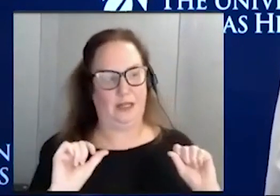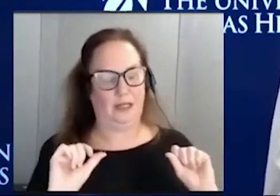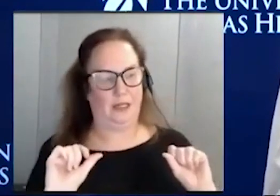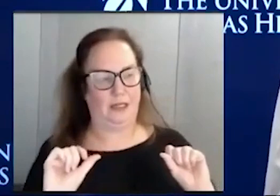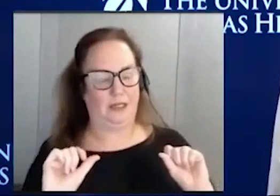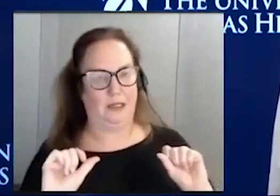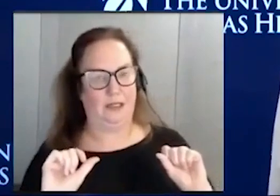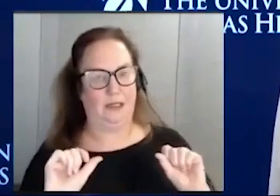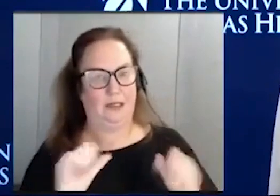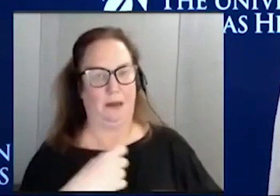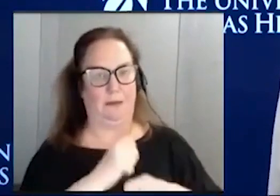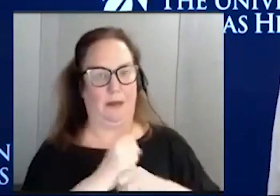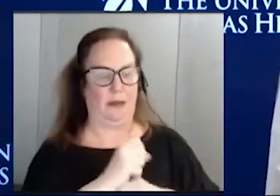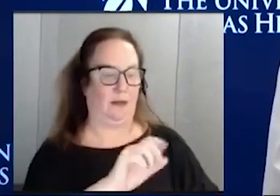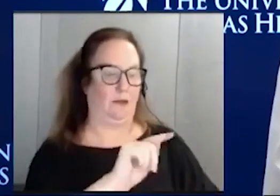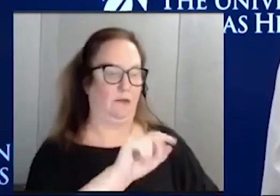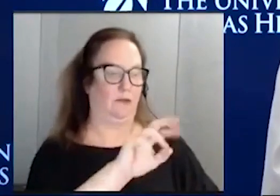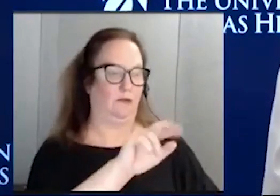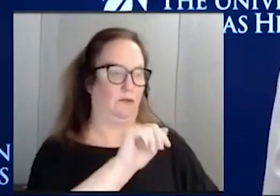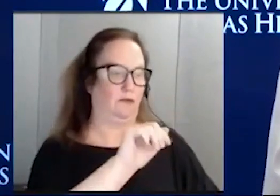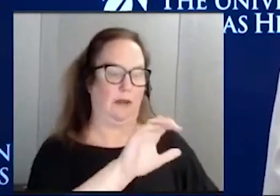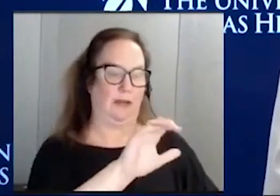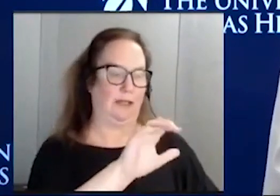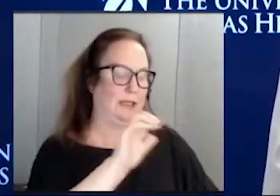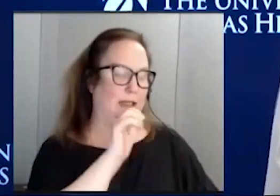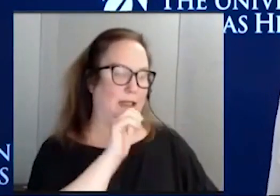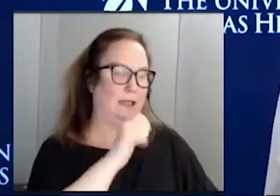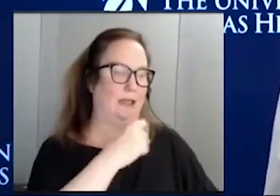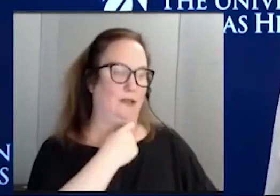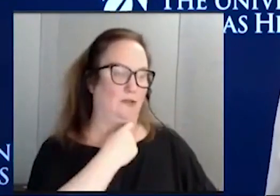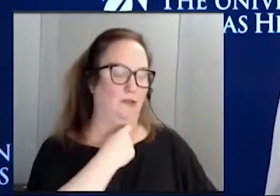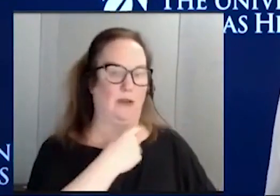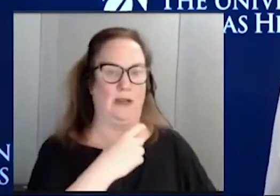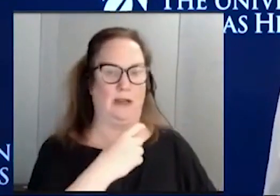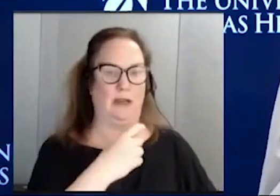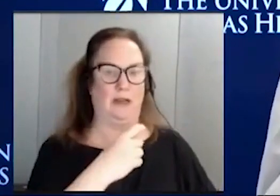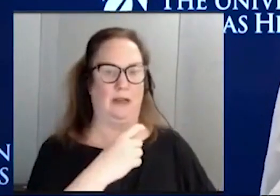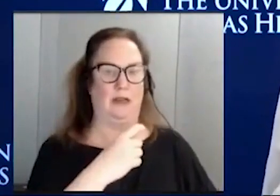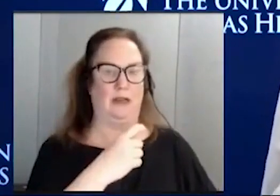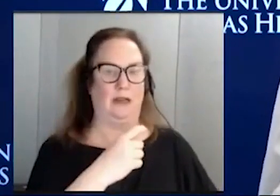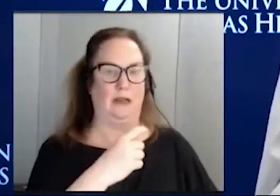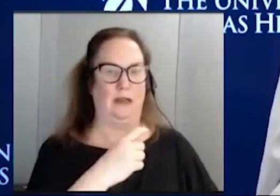manufacture a trachea. That doesn't work very well. Trachea is a remarkable